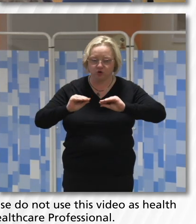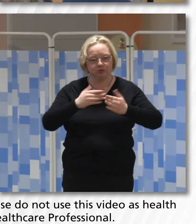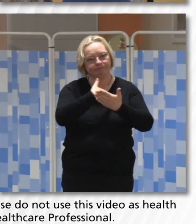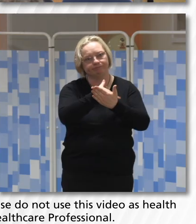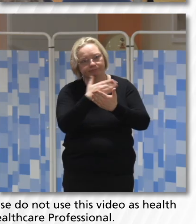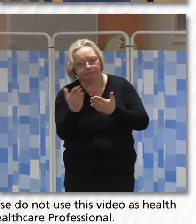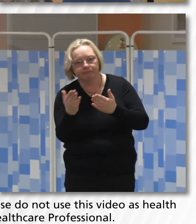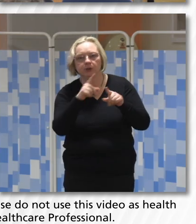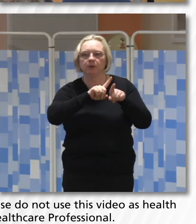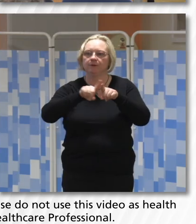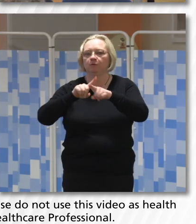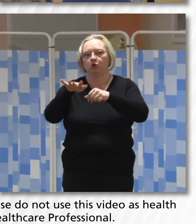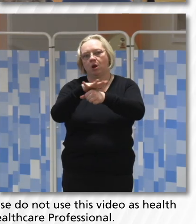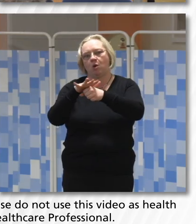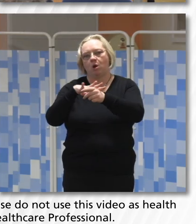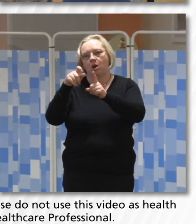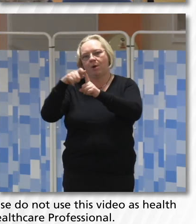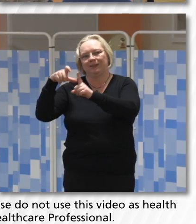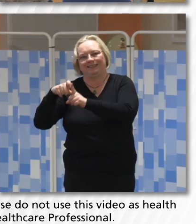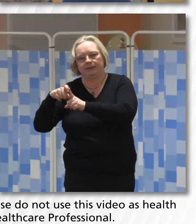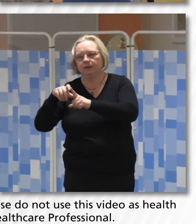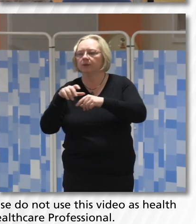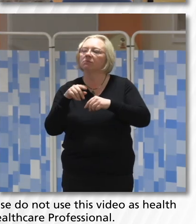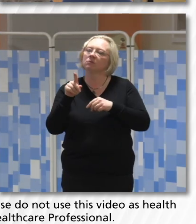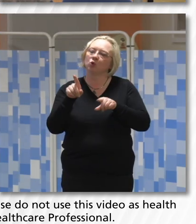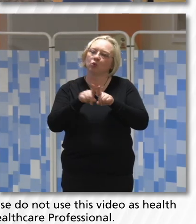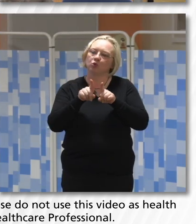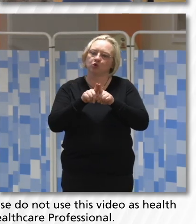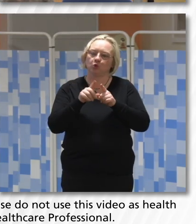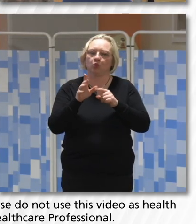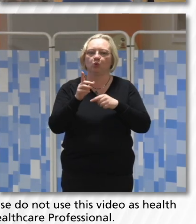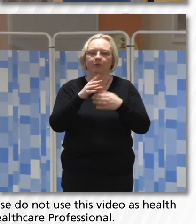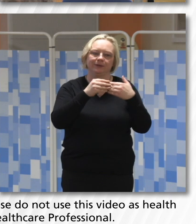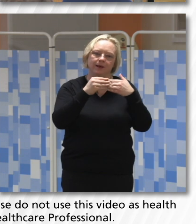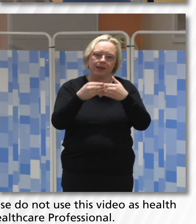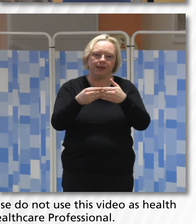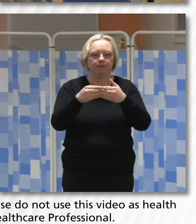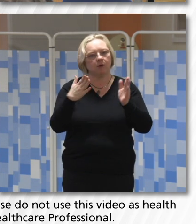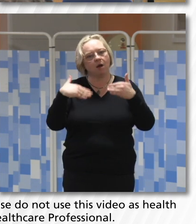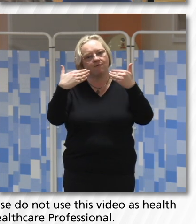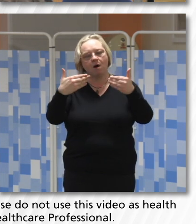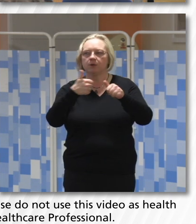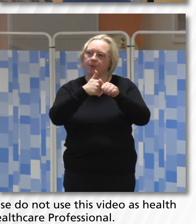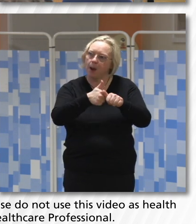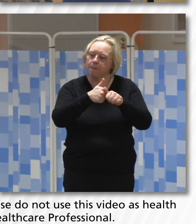of Parkinson's disease. And we are a lead on advanced therapies, so we can refer